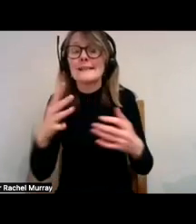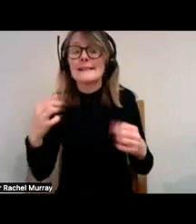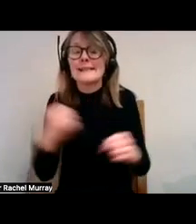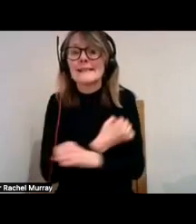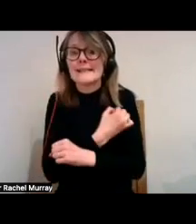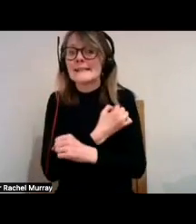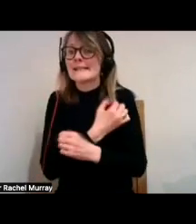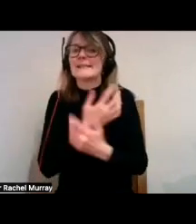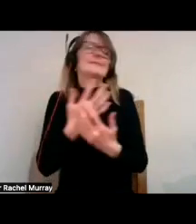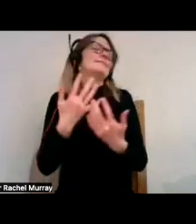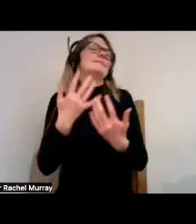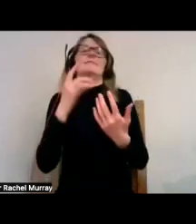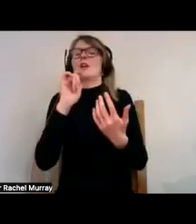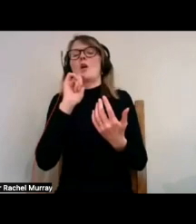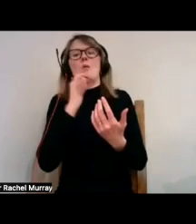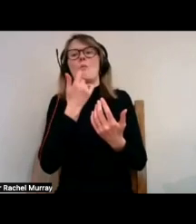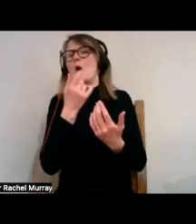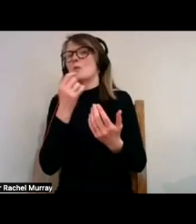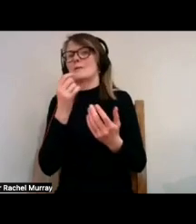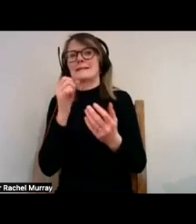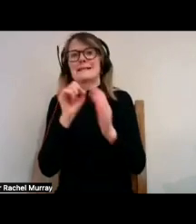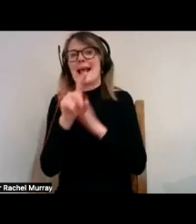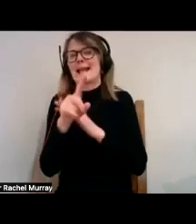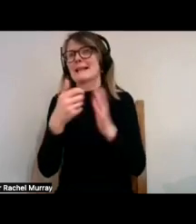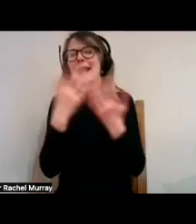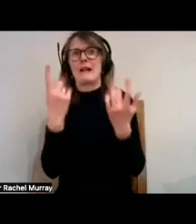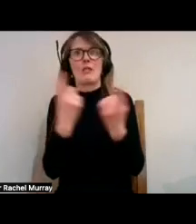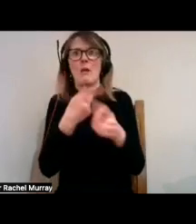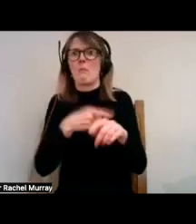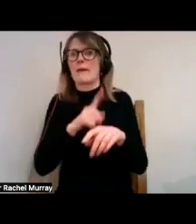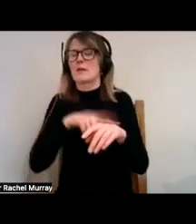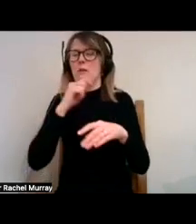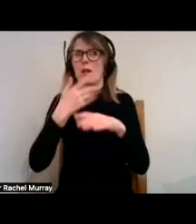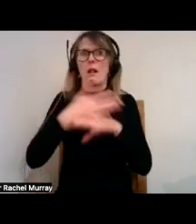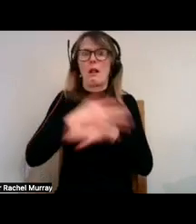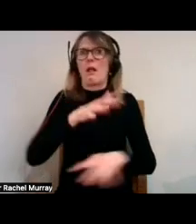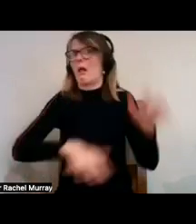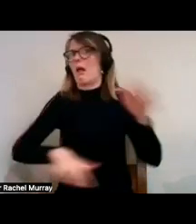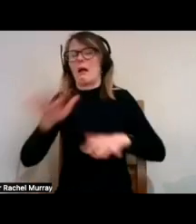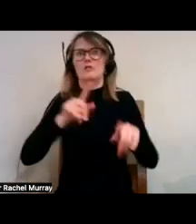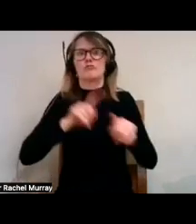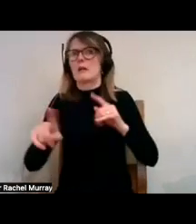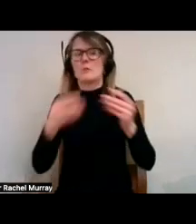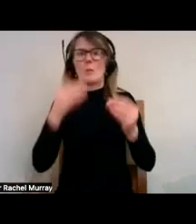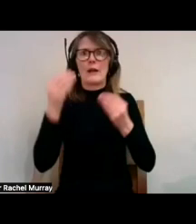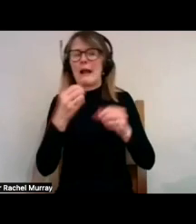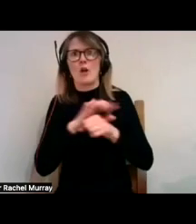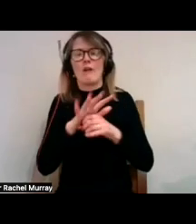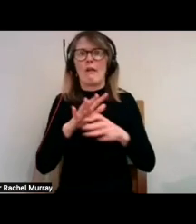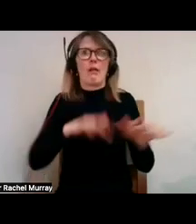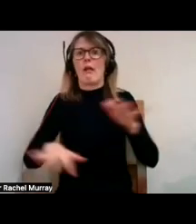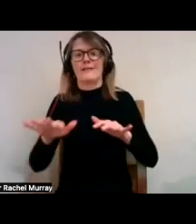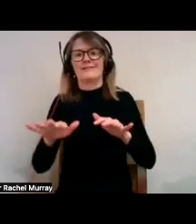will be running around trying to work out how to deal with what's just happening. And I just left it for 2 or